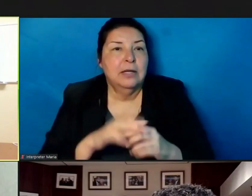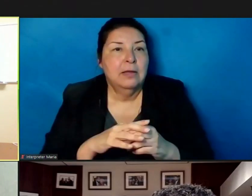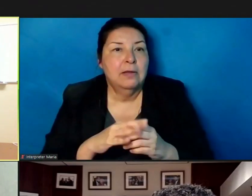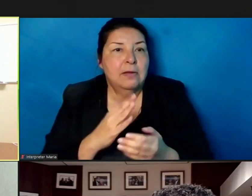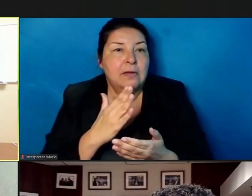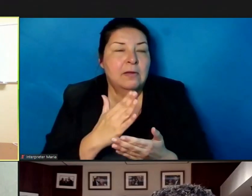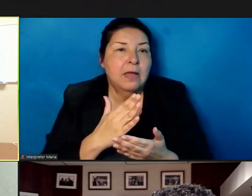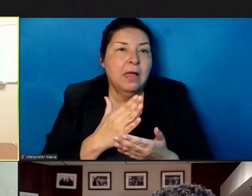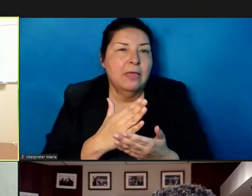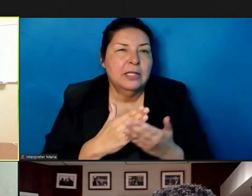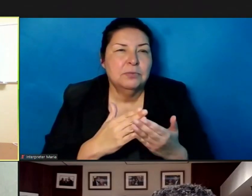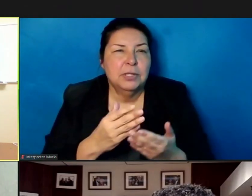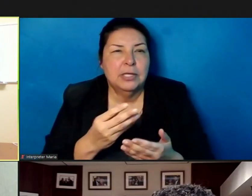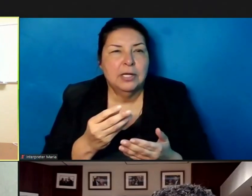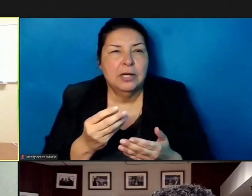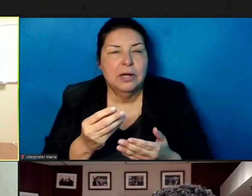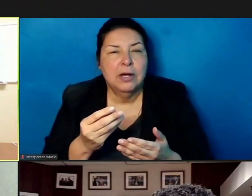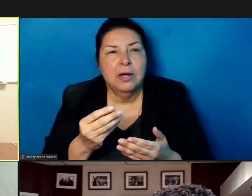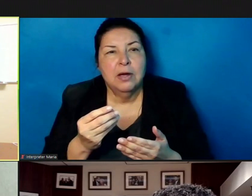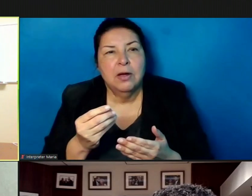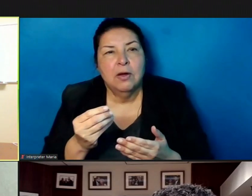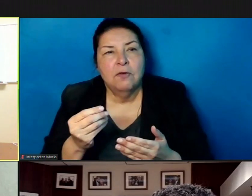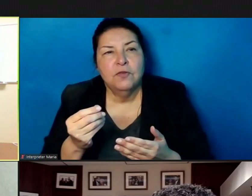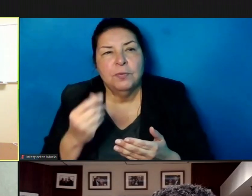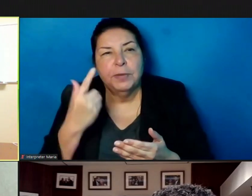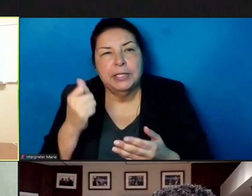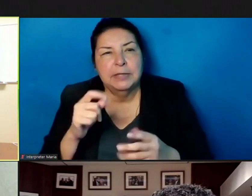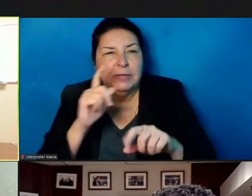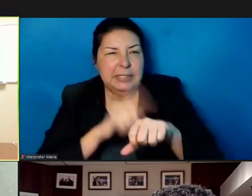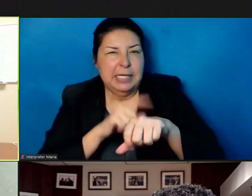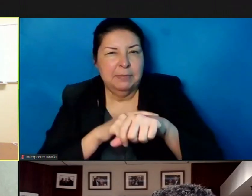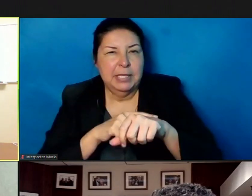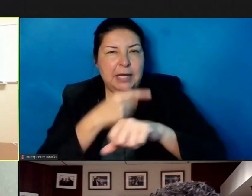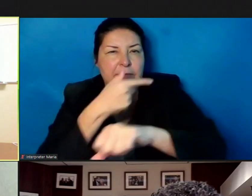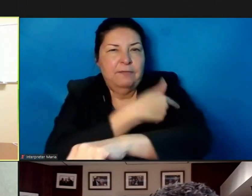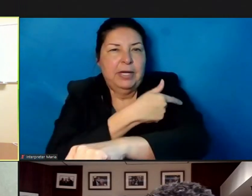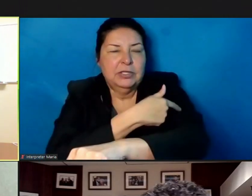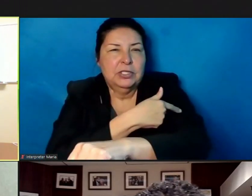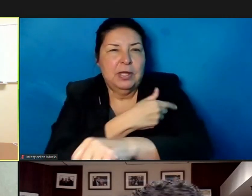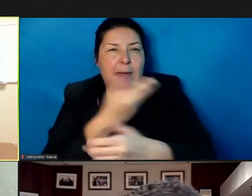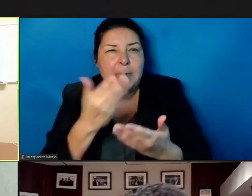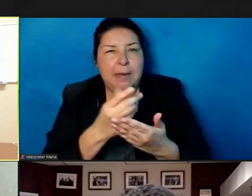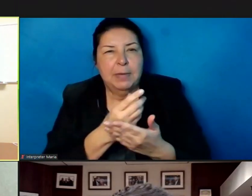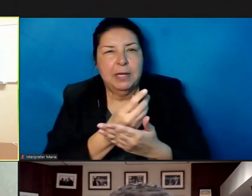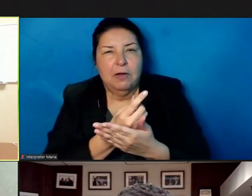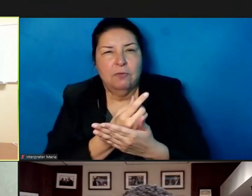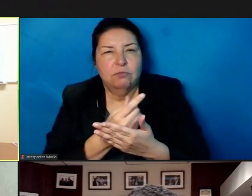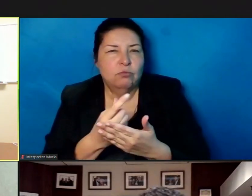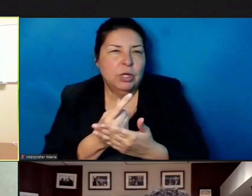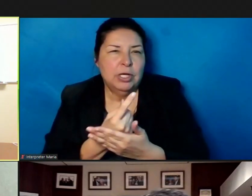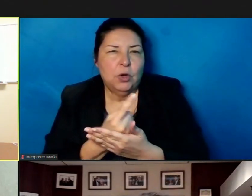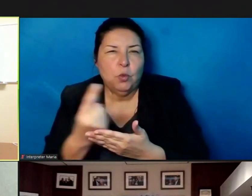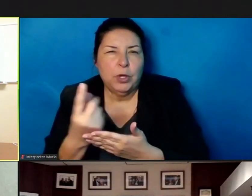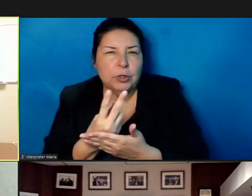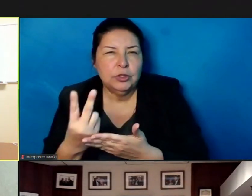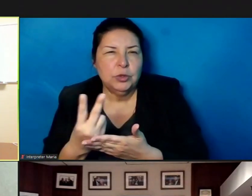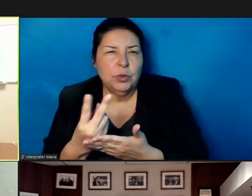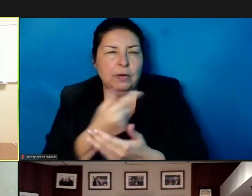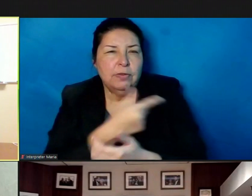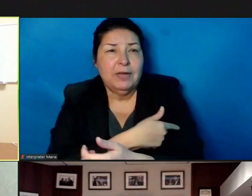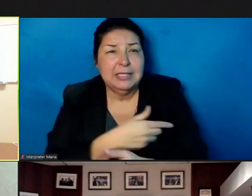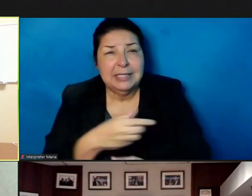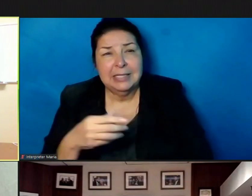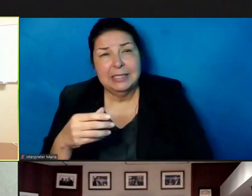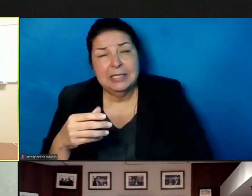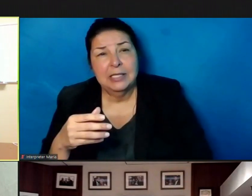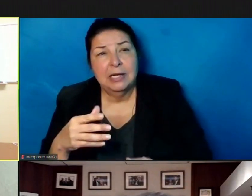have been associated or in the timing with vaccination. So within a few weeks of vaccination or so. But